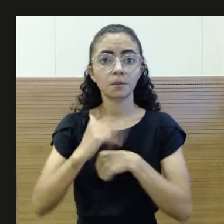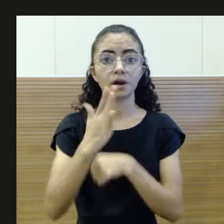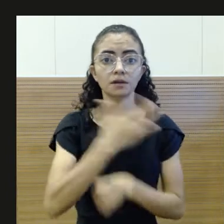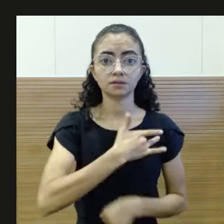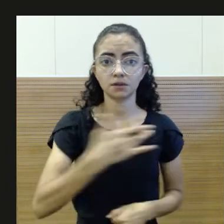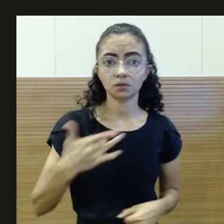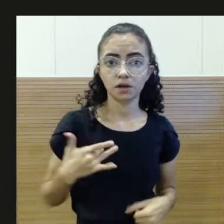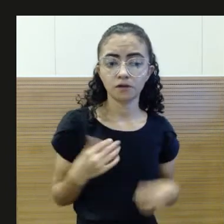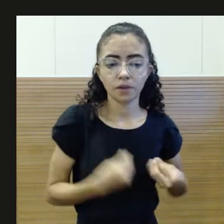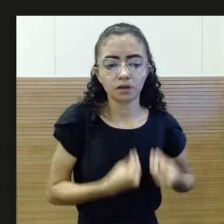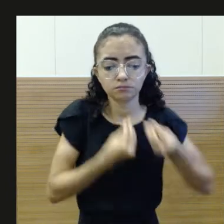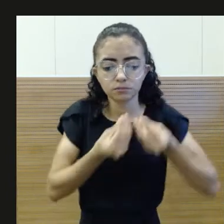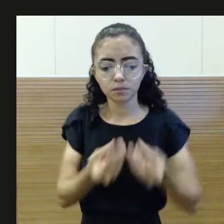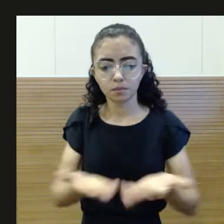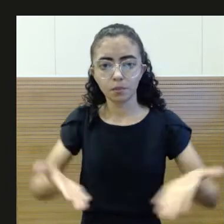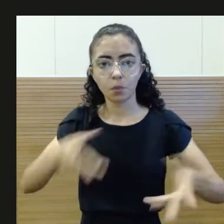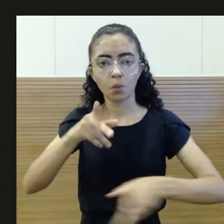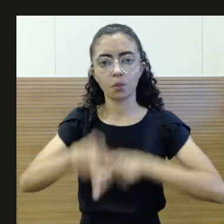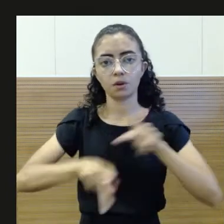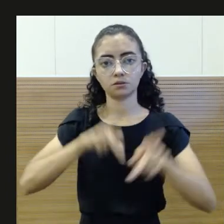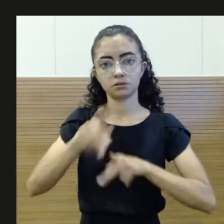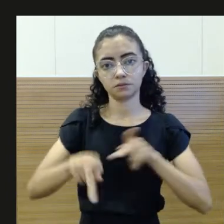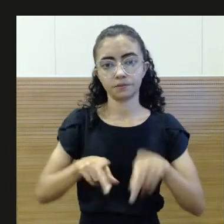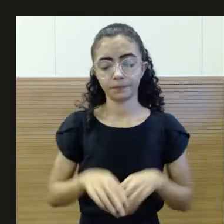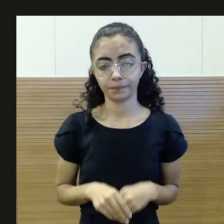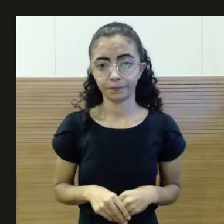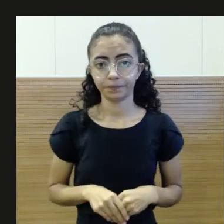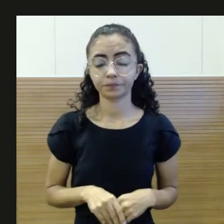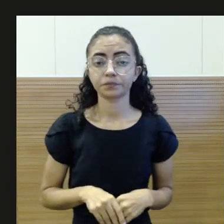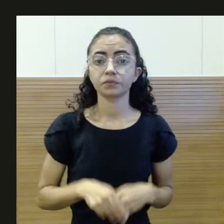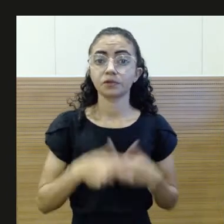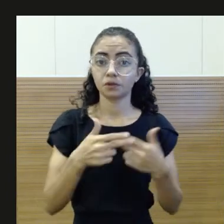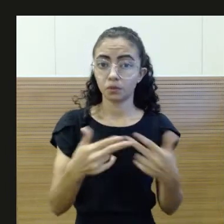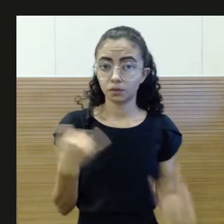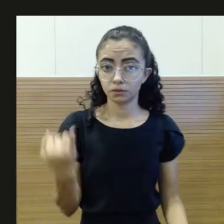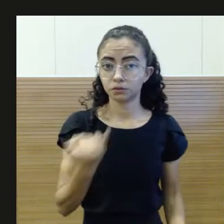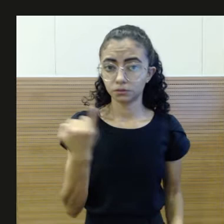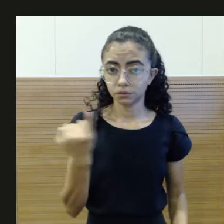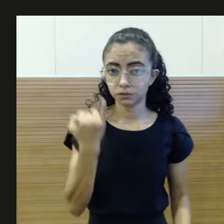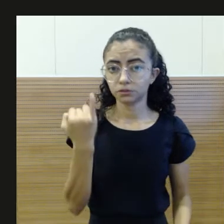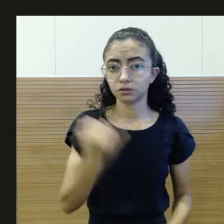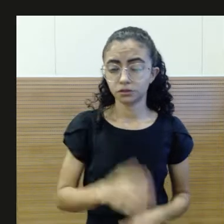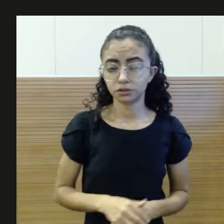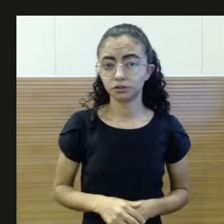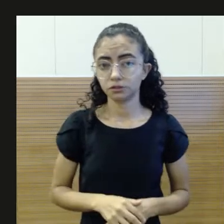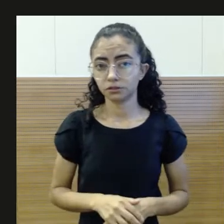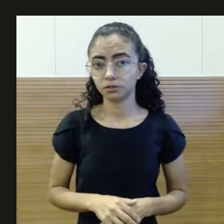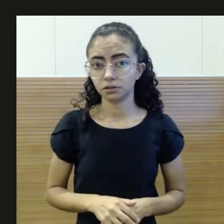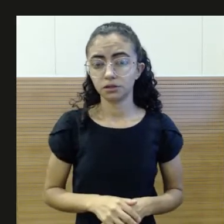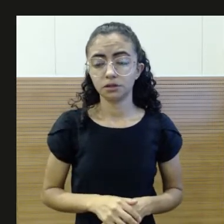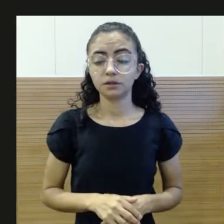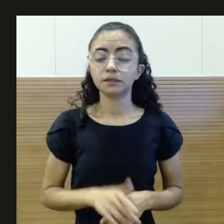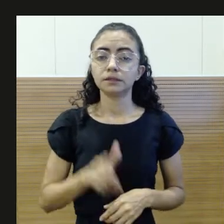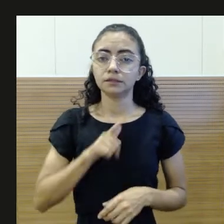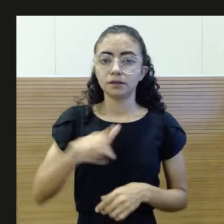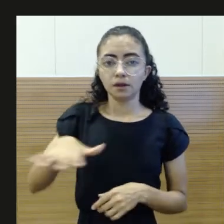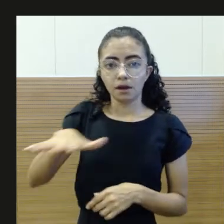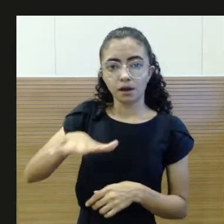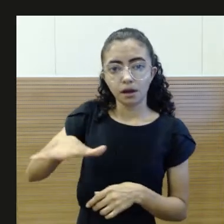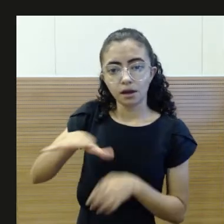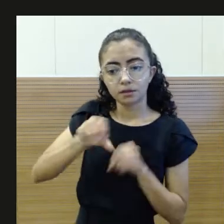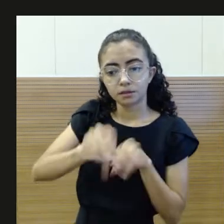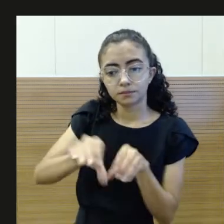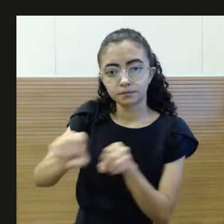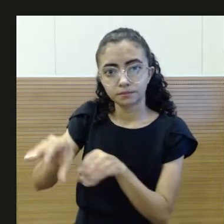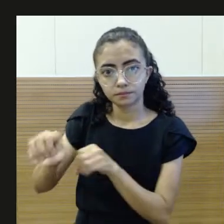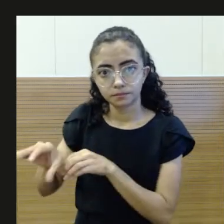a card so that you can that the low-income population or vulnerable population can buy food. So in